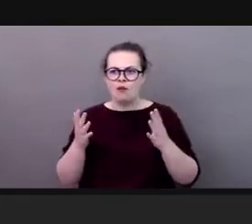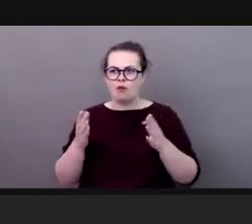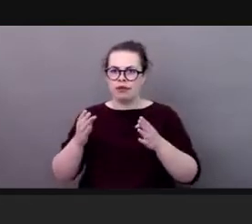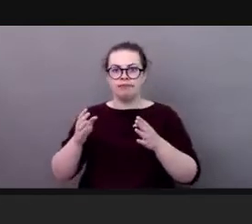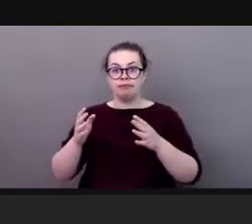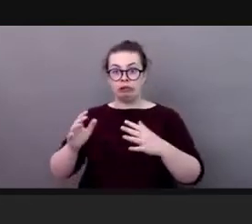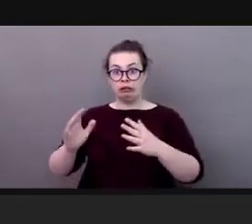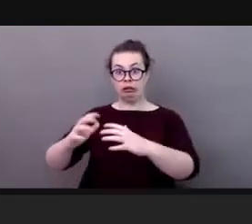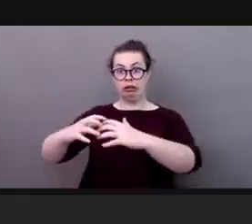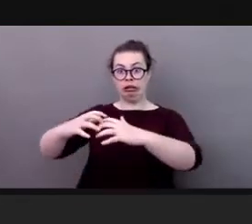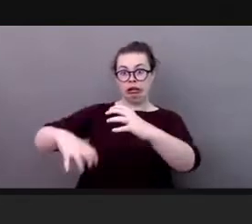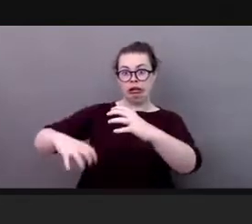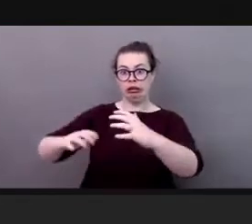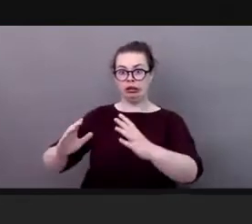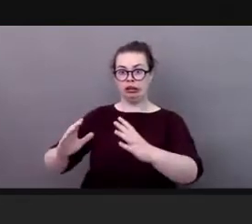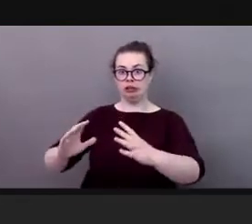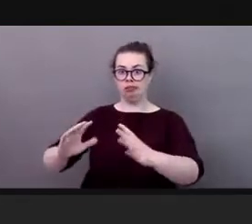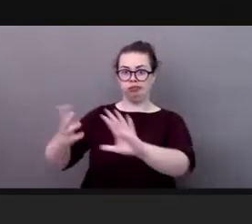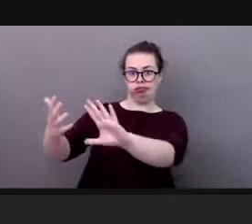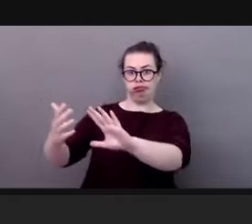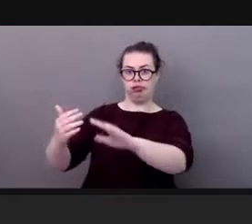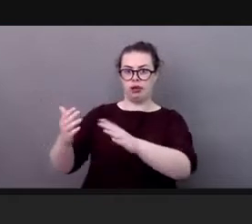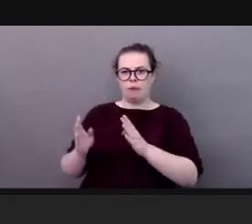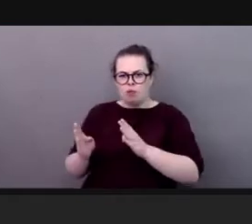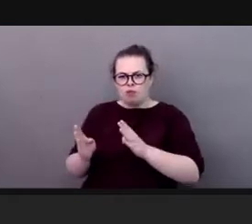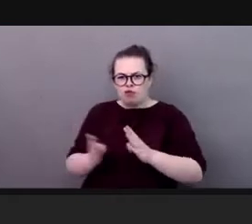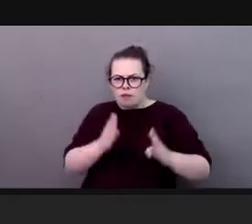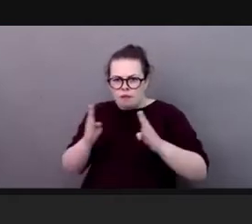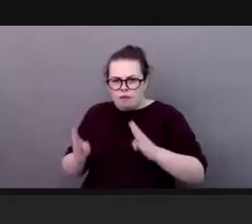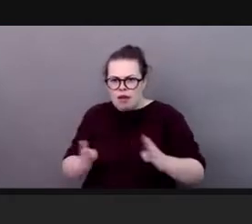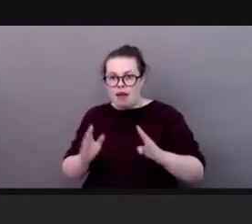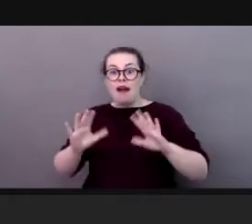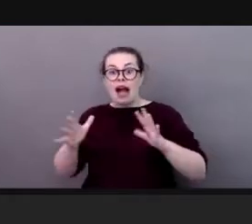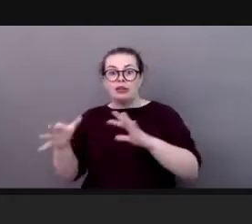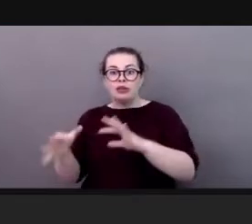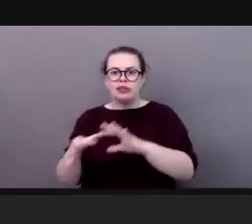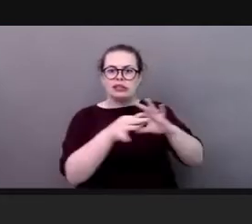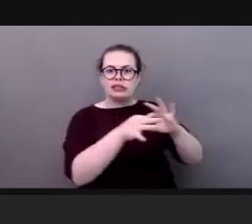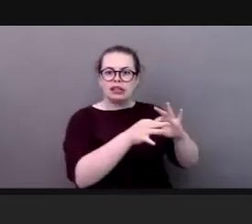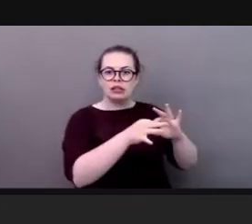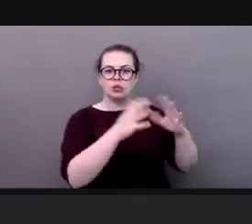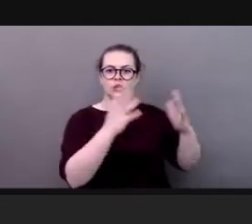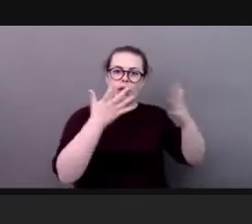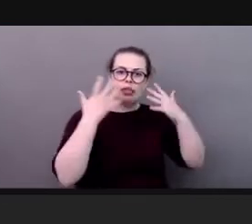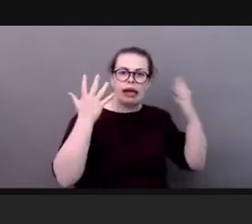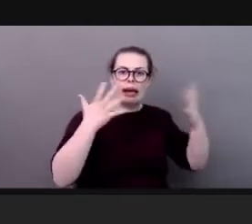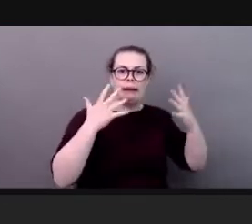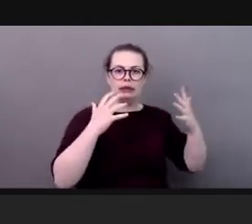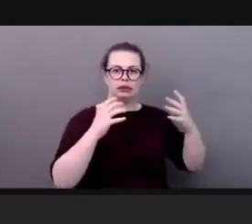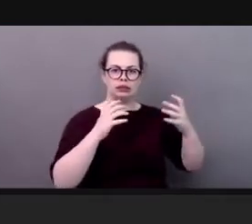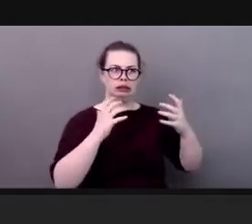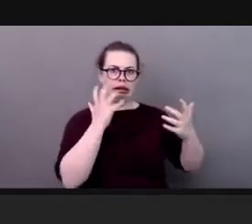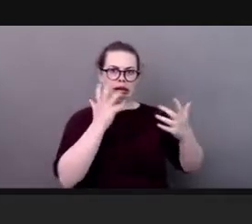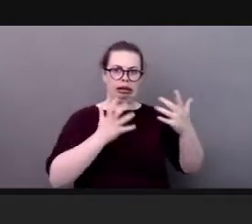work on, how it relates to climate resilience, climate change adaptation. In this